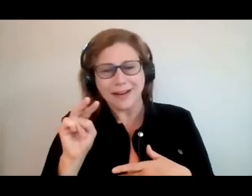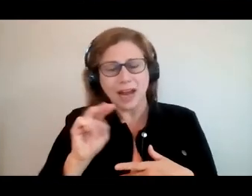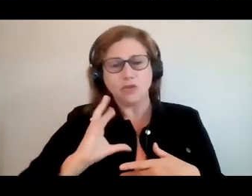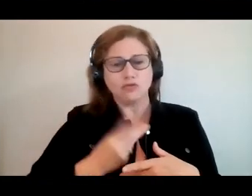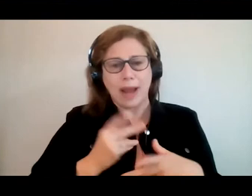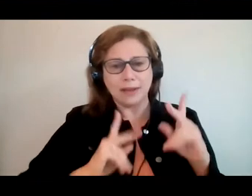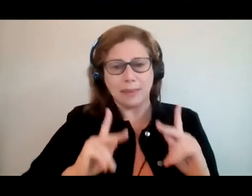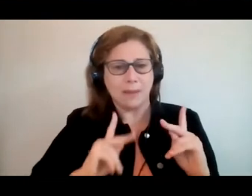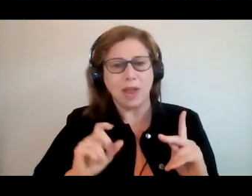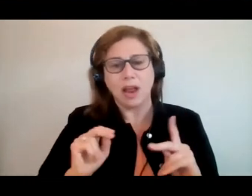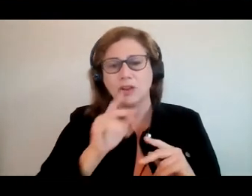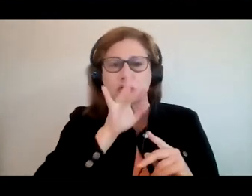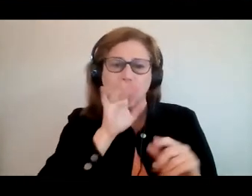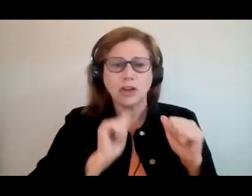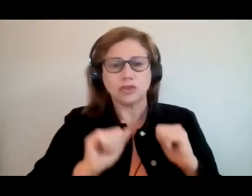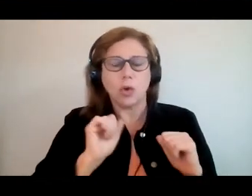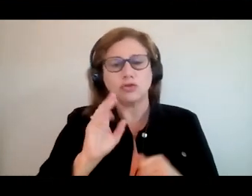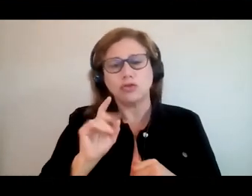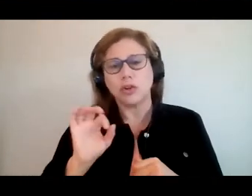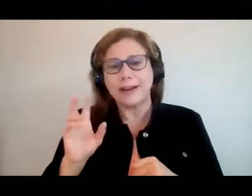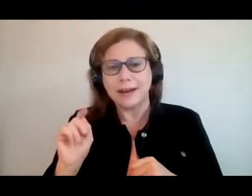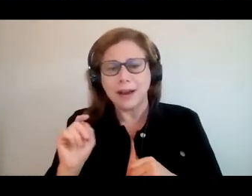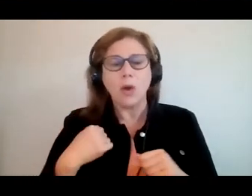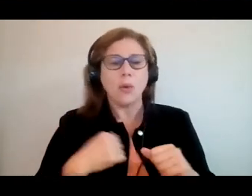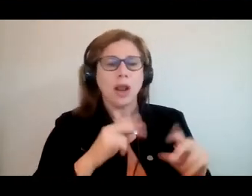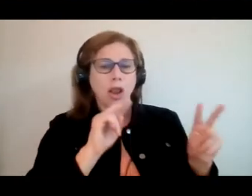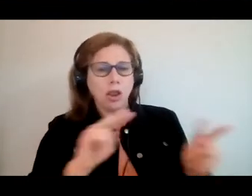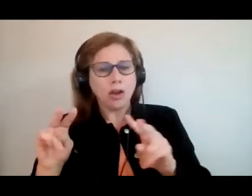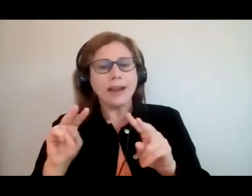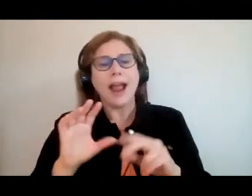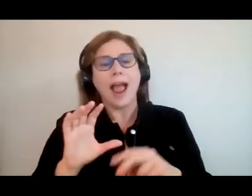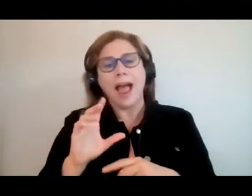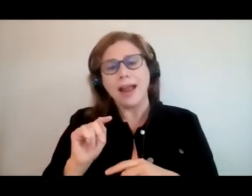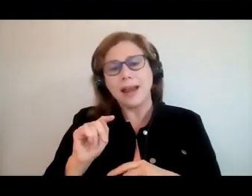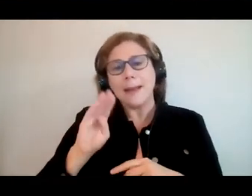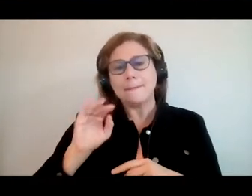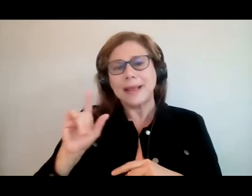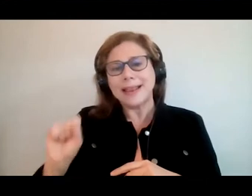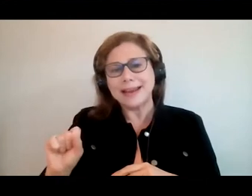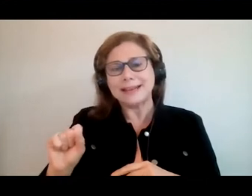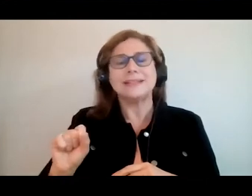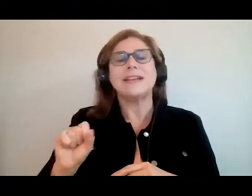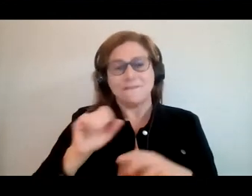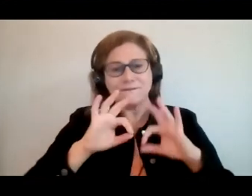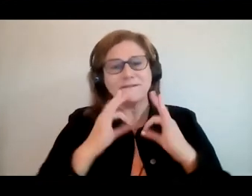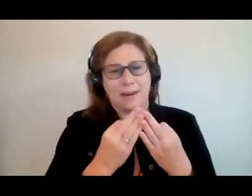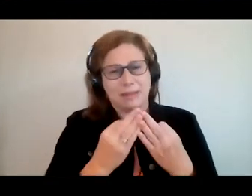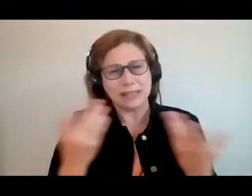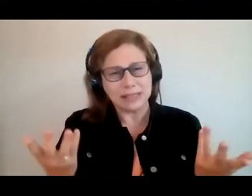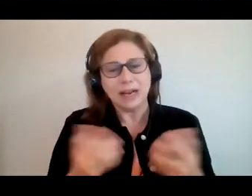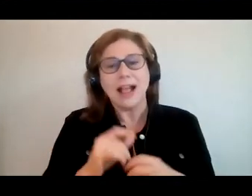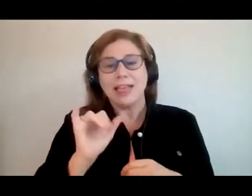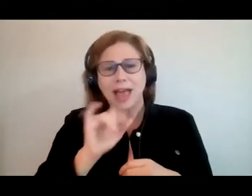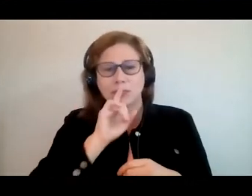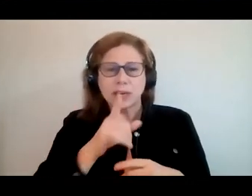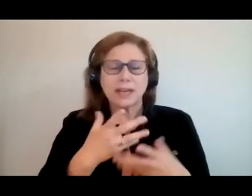at non-trans people on the talk show circuit. We're looking at Tipton's family. And that for me is a really interesting intervention into some